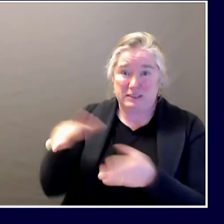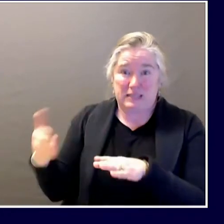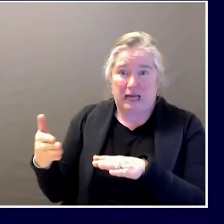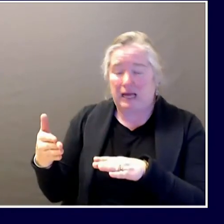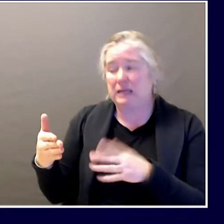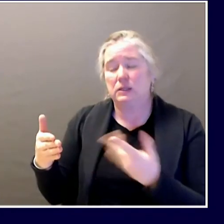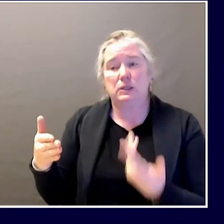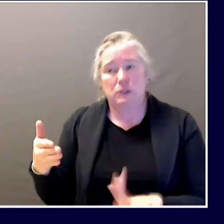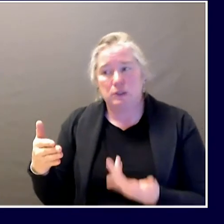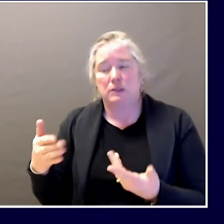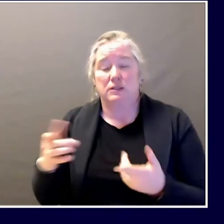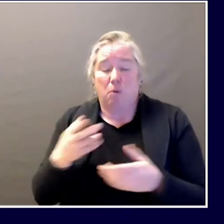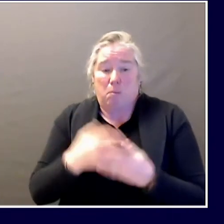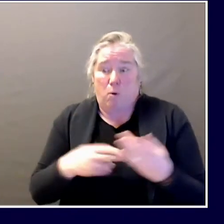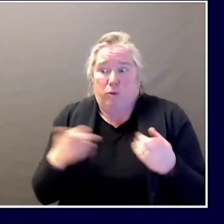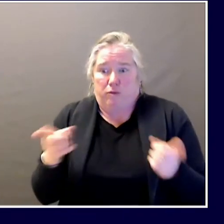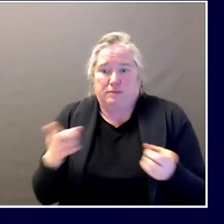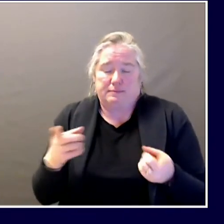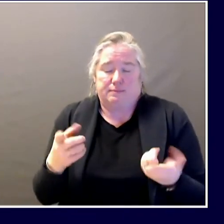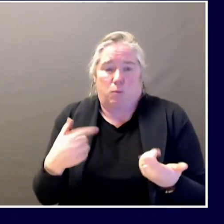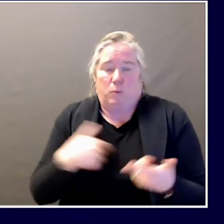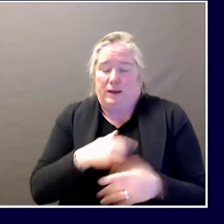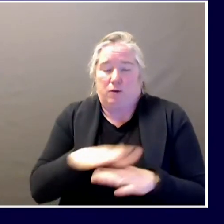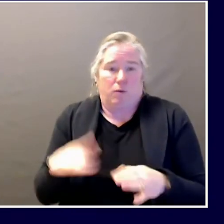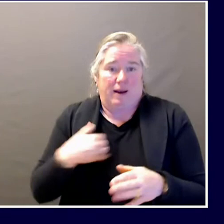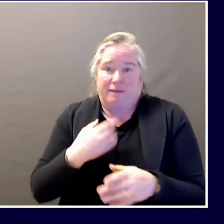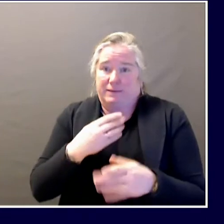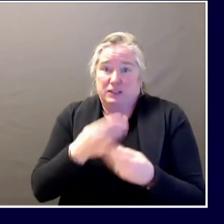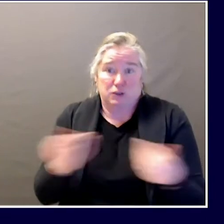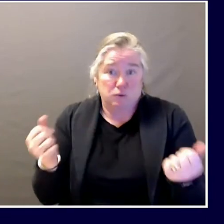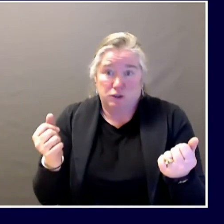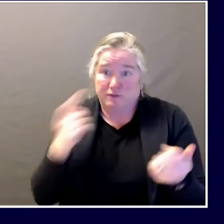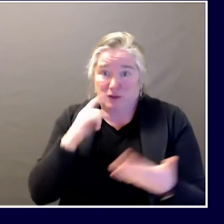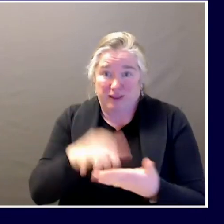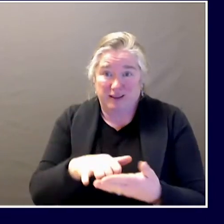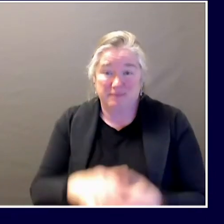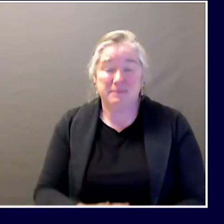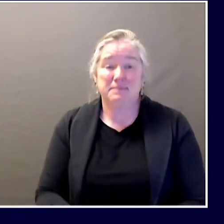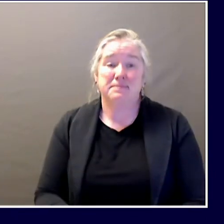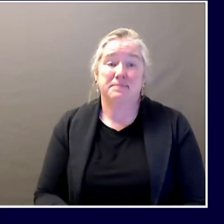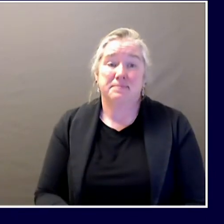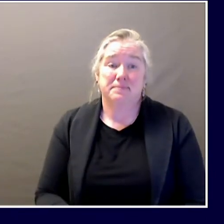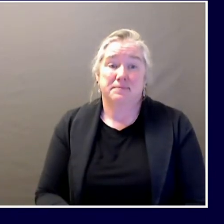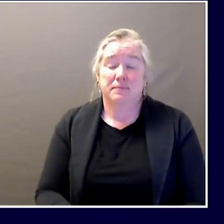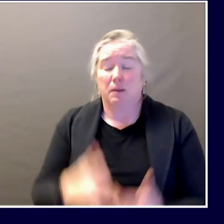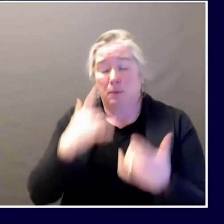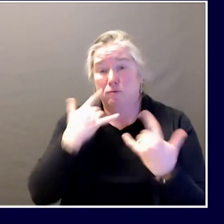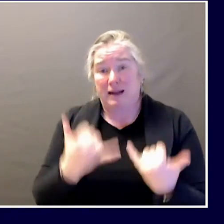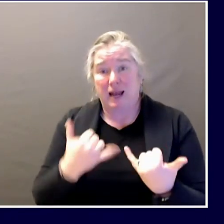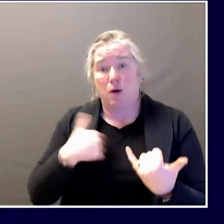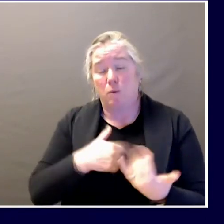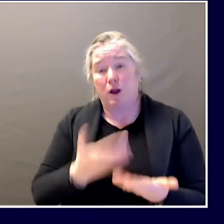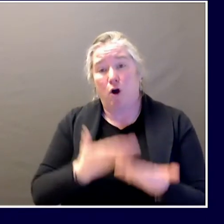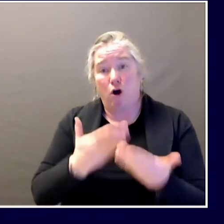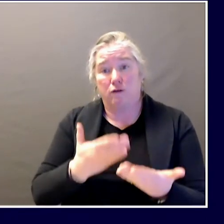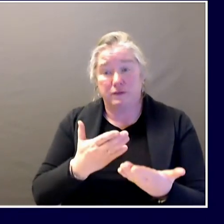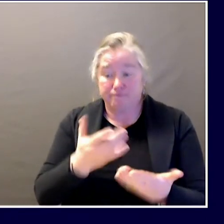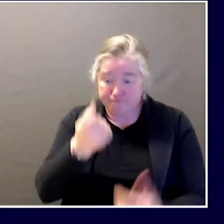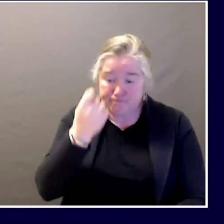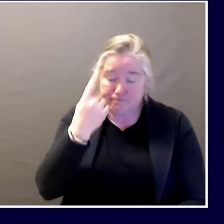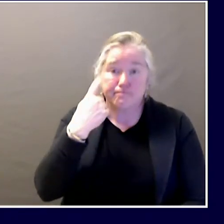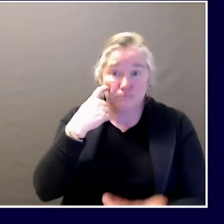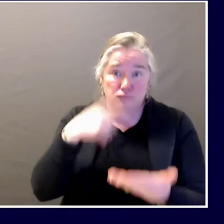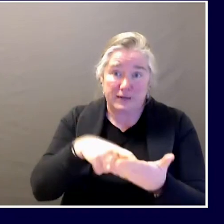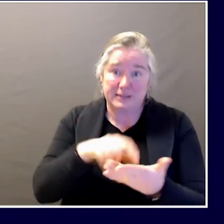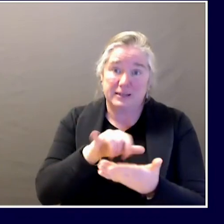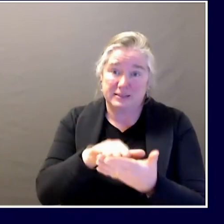better solution right now, here today. What I can offer is our understanding and our compassion for the challenge they face. And